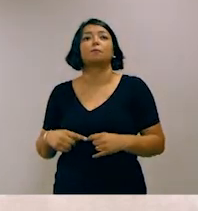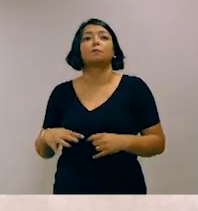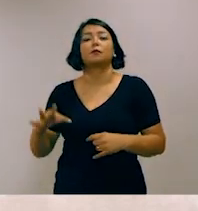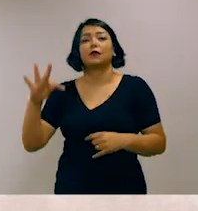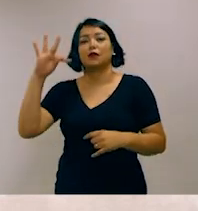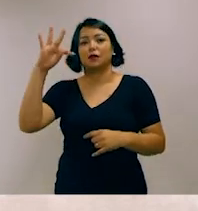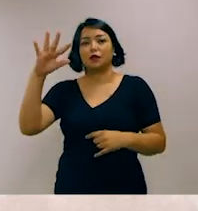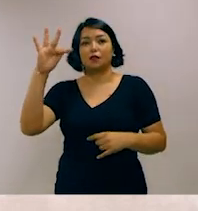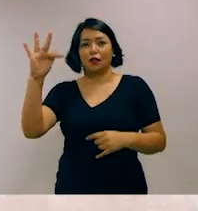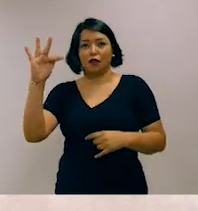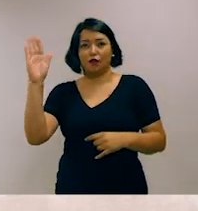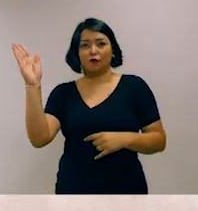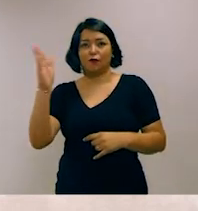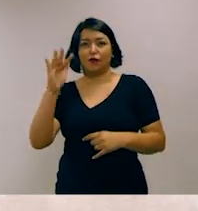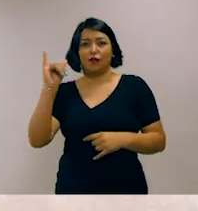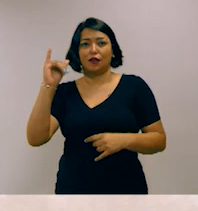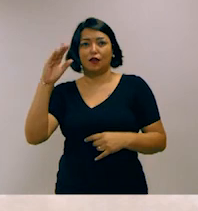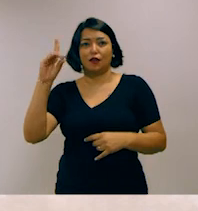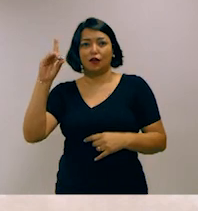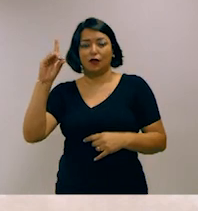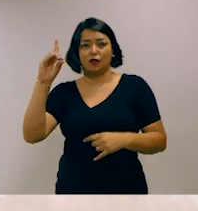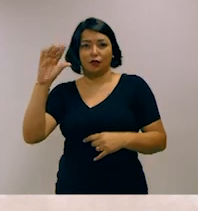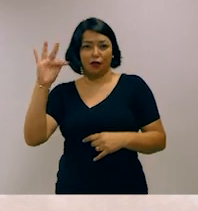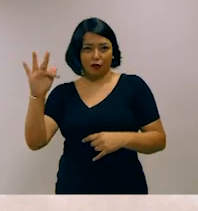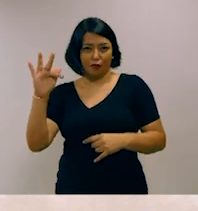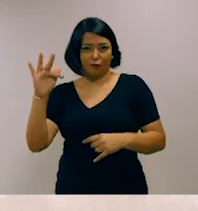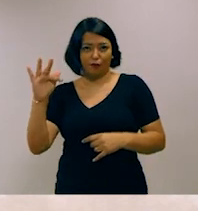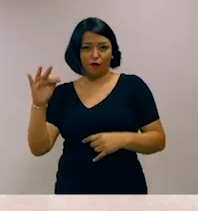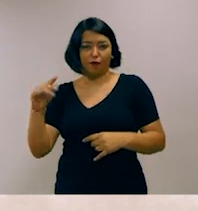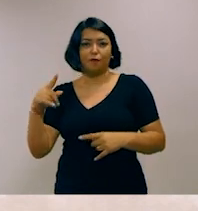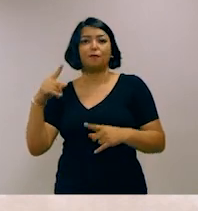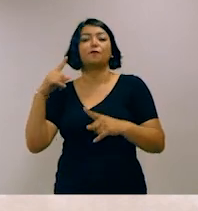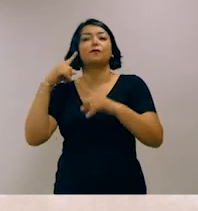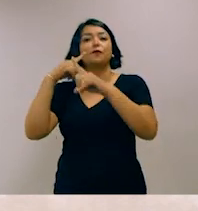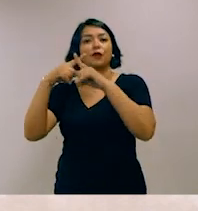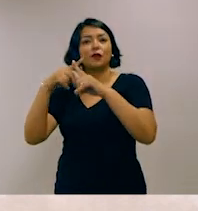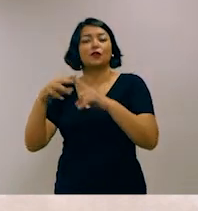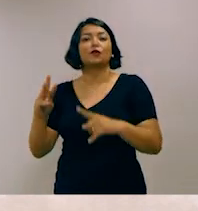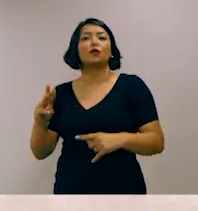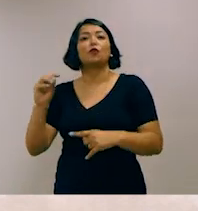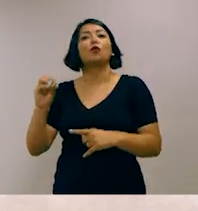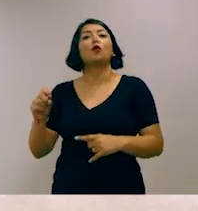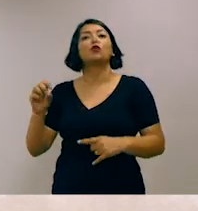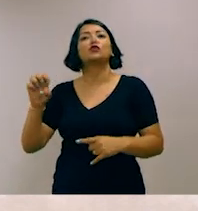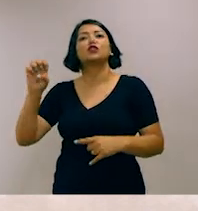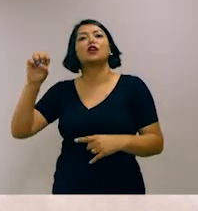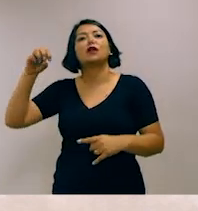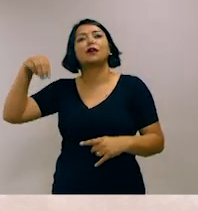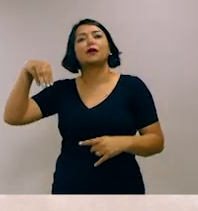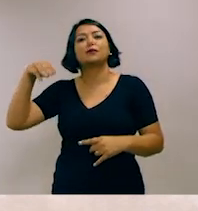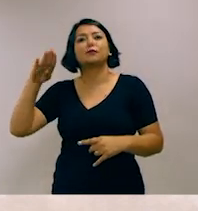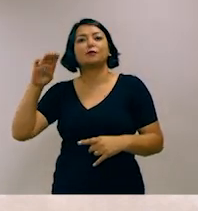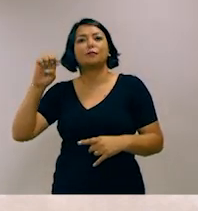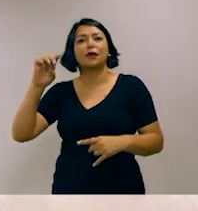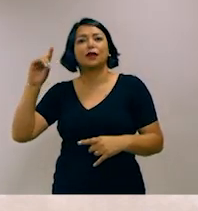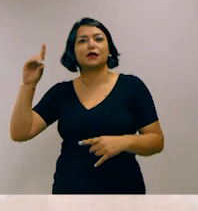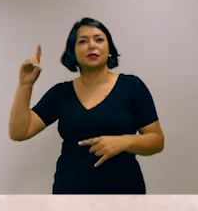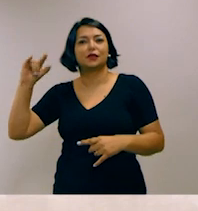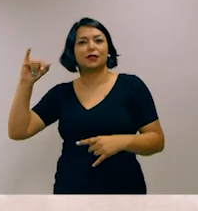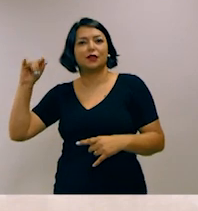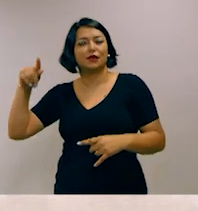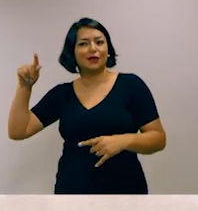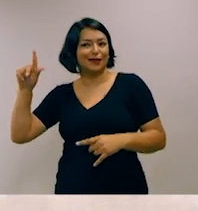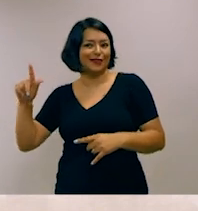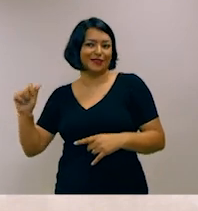TF-DF matrix for the embeddings that I had for any for other words. I could obtain the